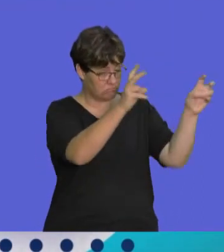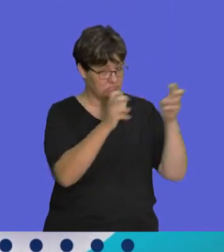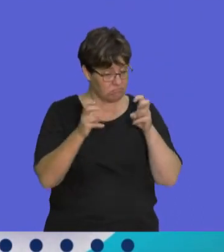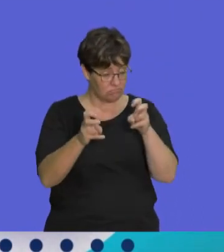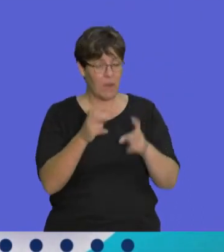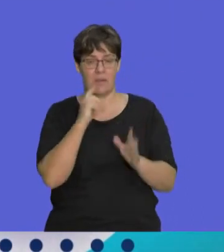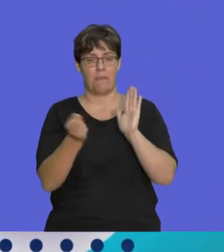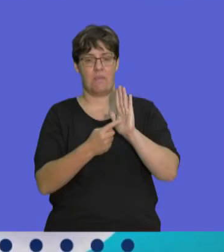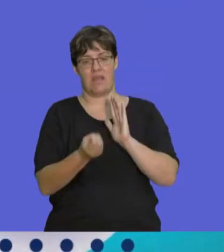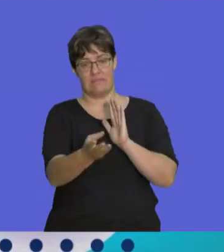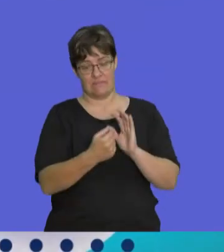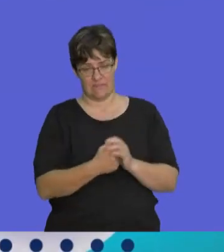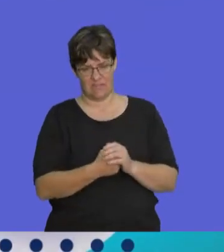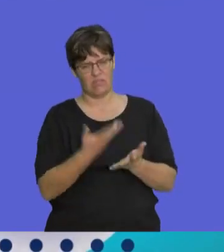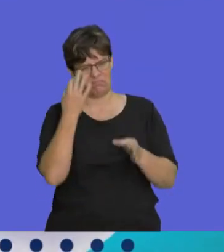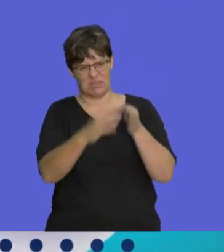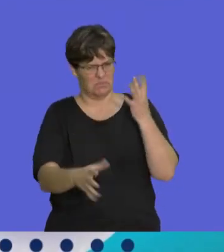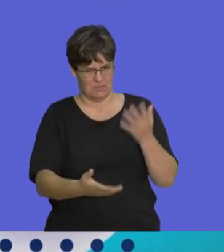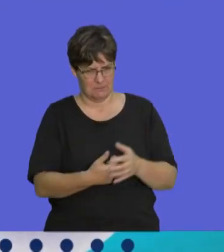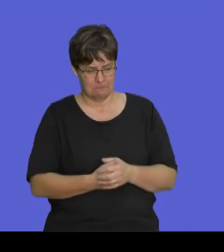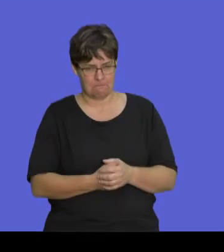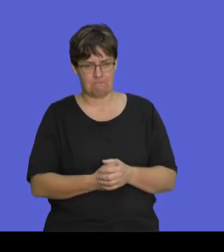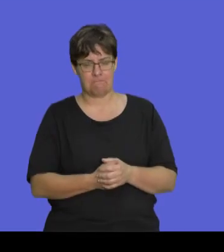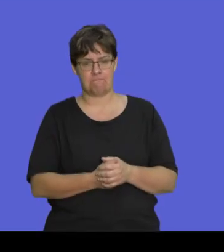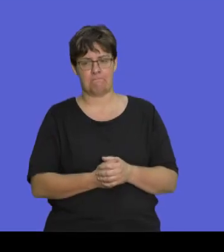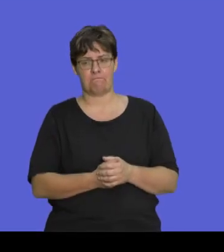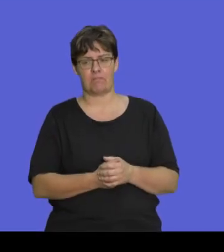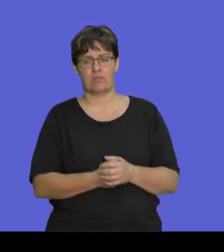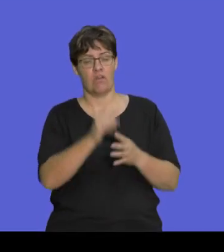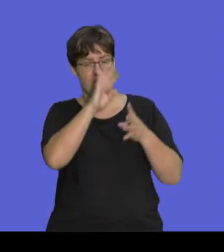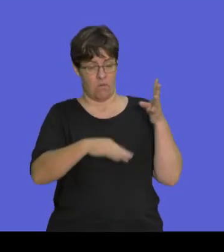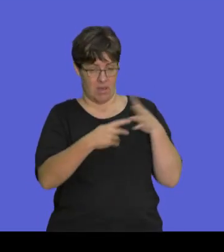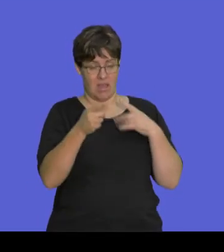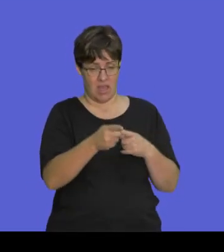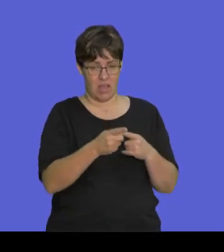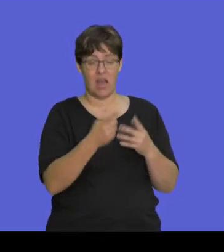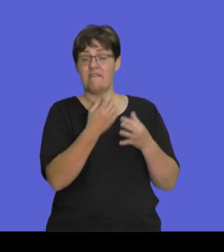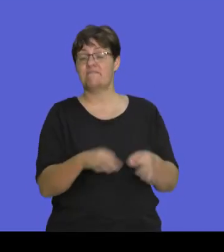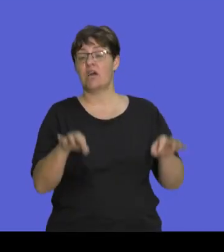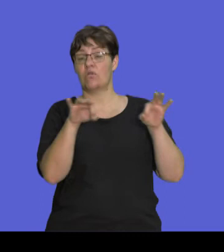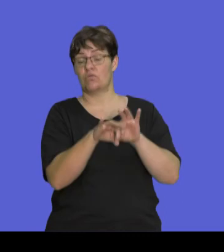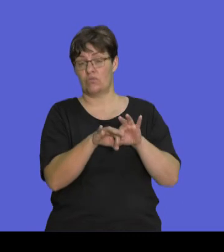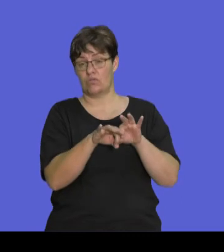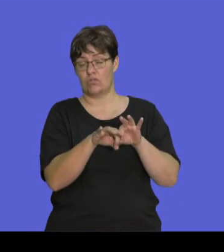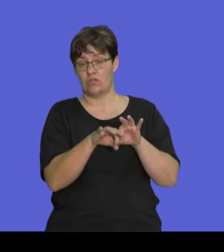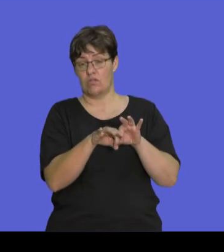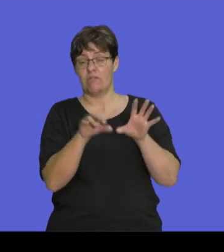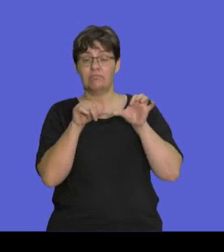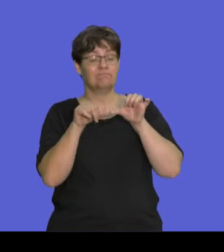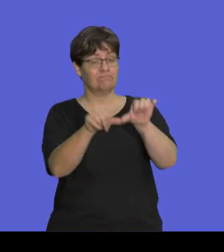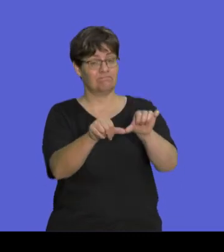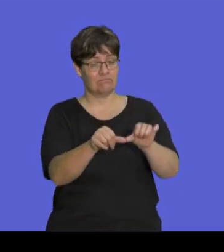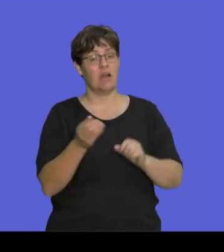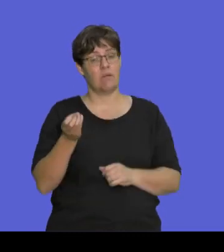if it's yes, you'd get a mark for that. I think it's simple as that. Okay, so that's the formula, and the value of the constant